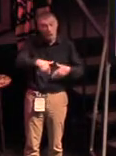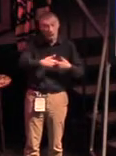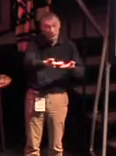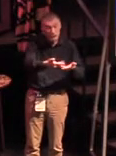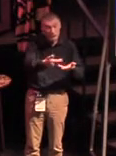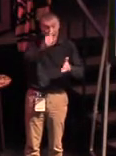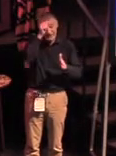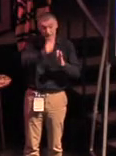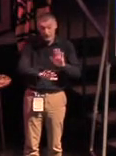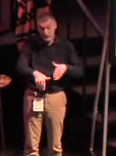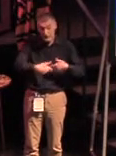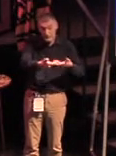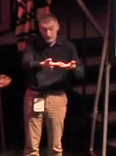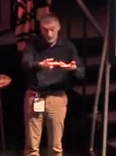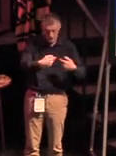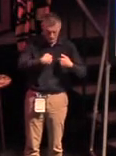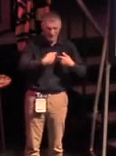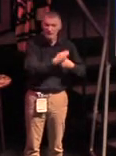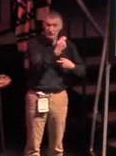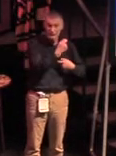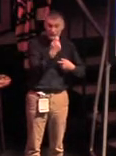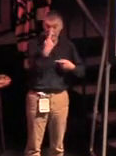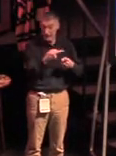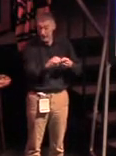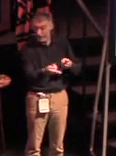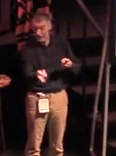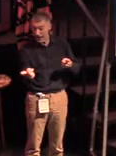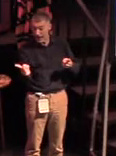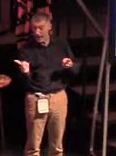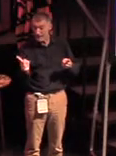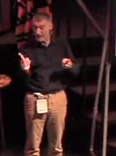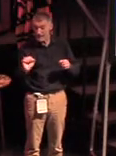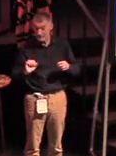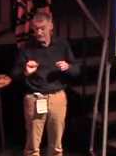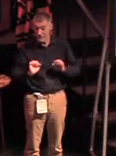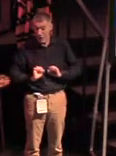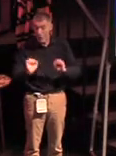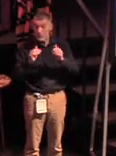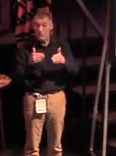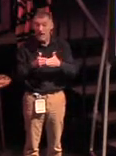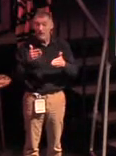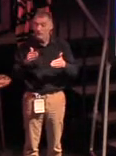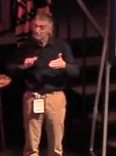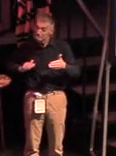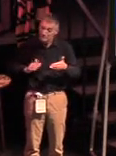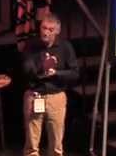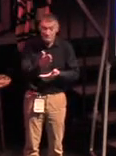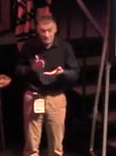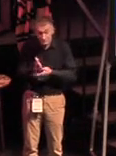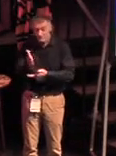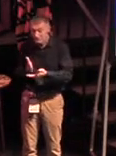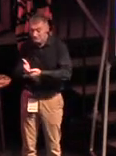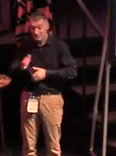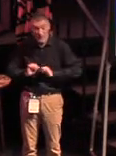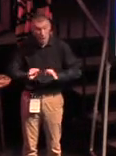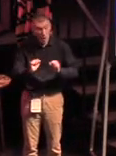succeed, could they also go on and smash barriers for other types of for other young people? Could they forge their own opportunities?